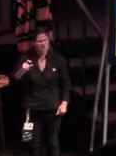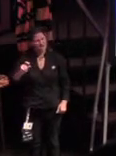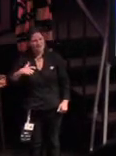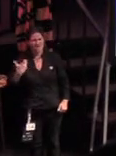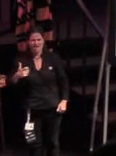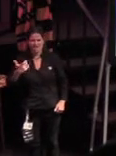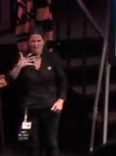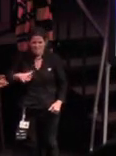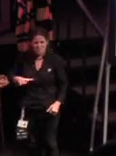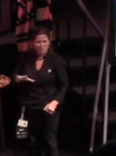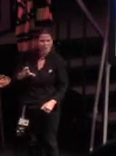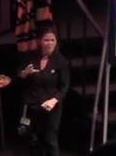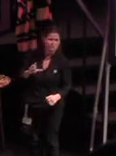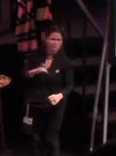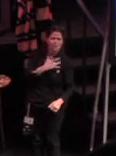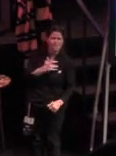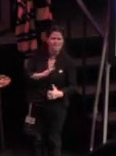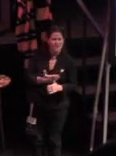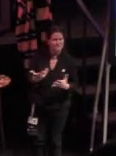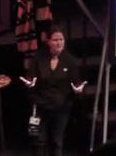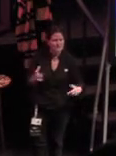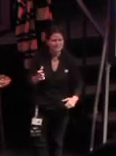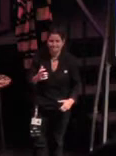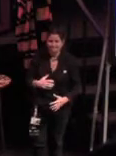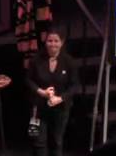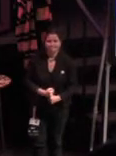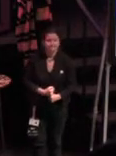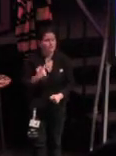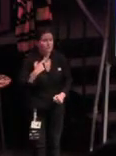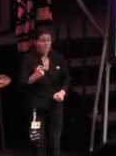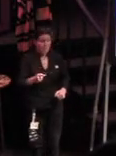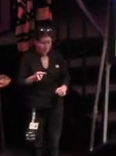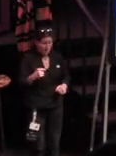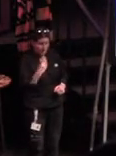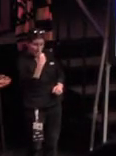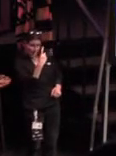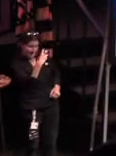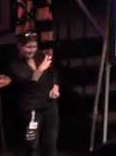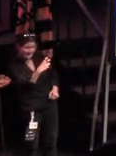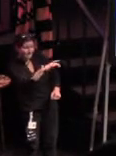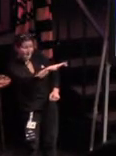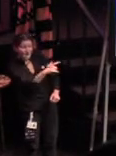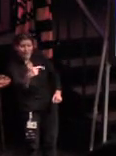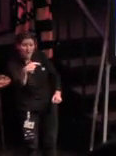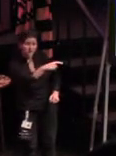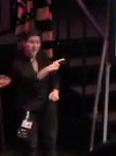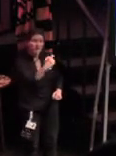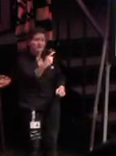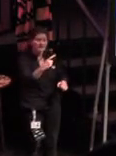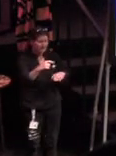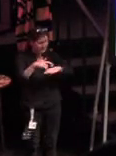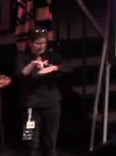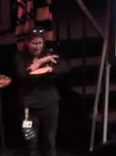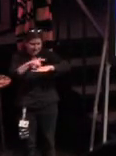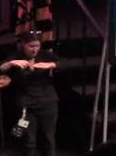first, ran in, and had to walk across the stage to get to, like, the only seat available, which was in between two grannies,